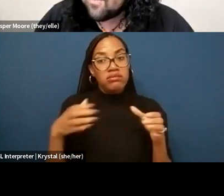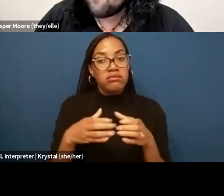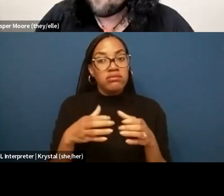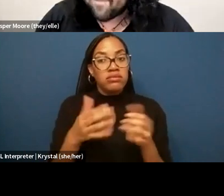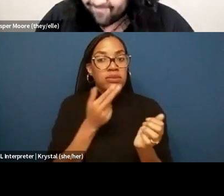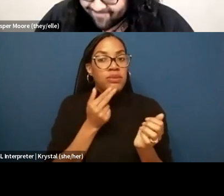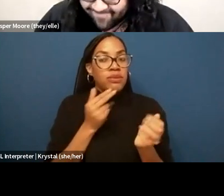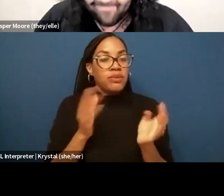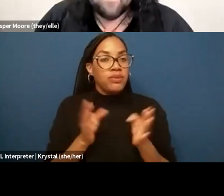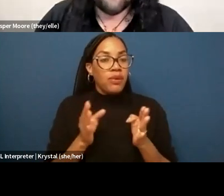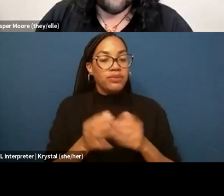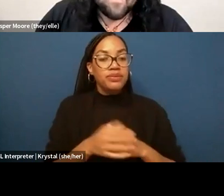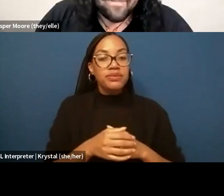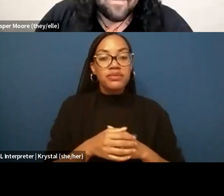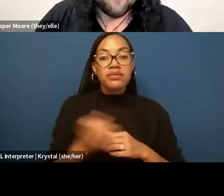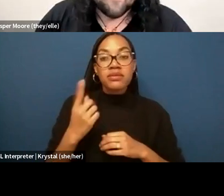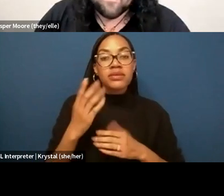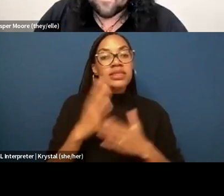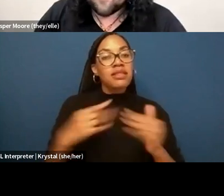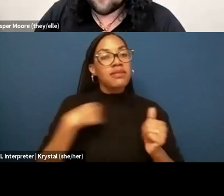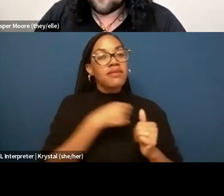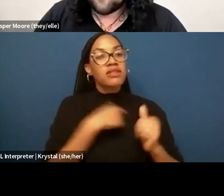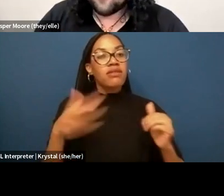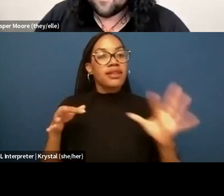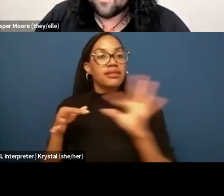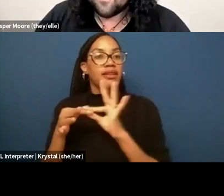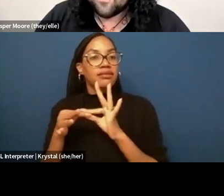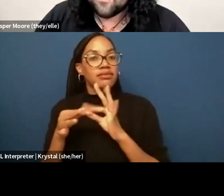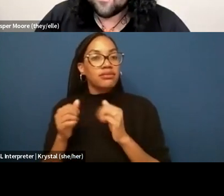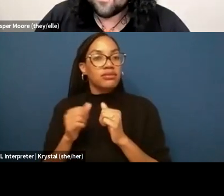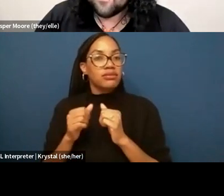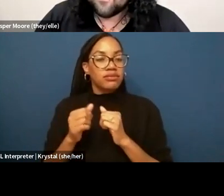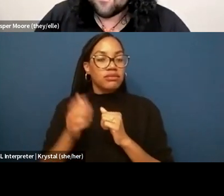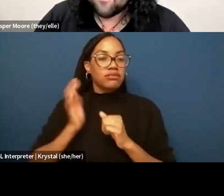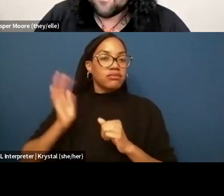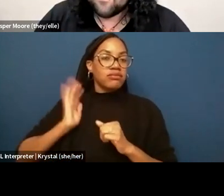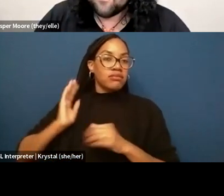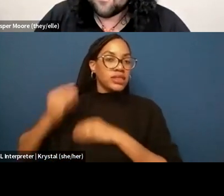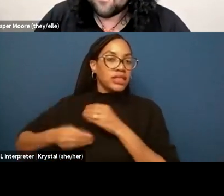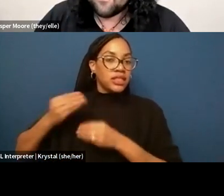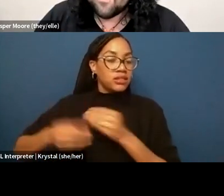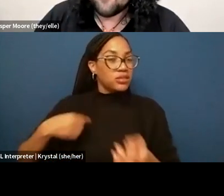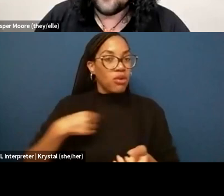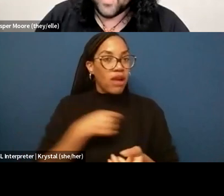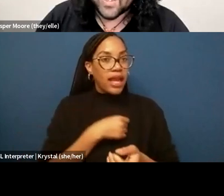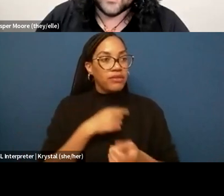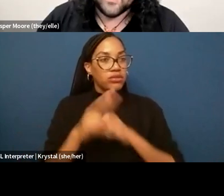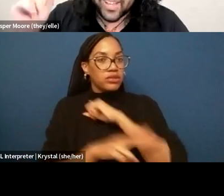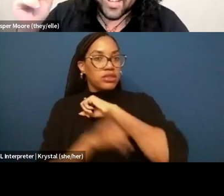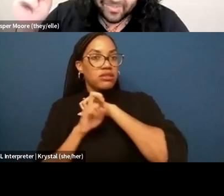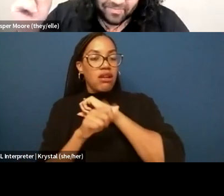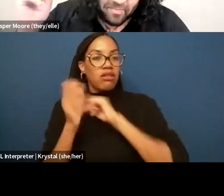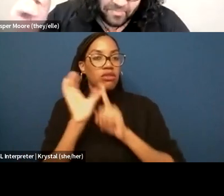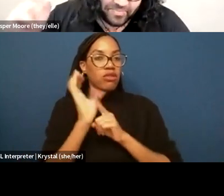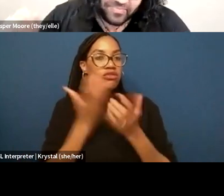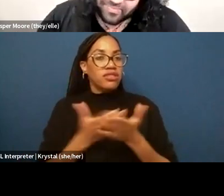place and some family and some lineage. We don't have to be co-opting other people's stuff. We can also create our own rituals and our own